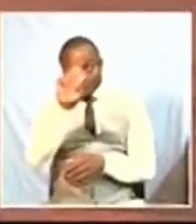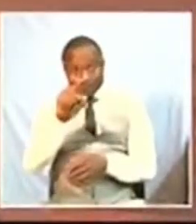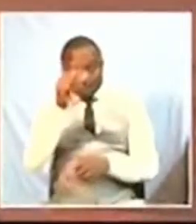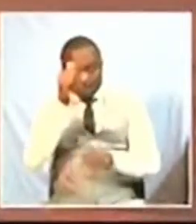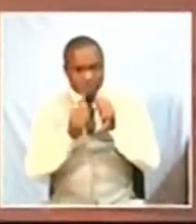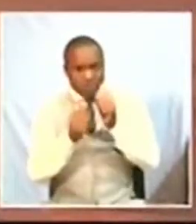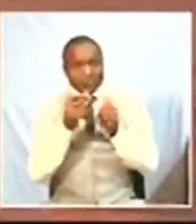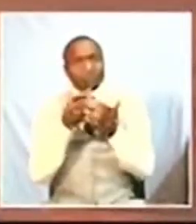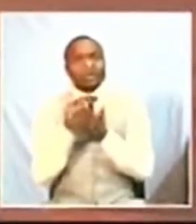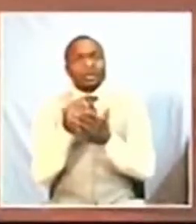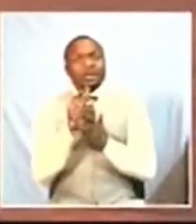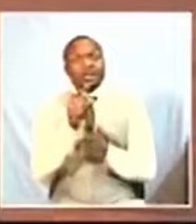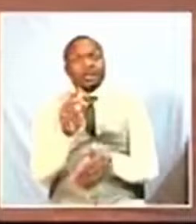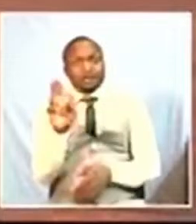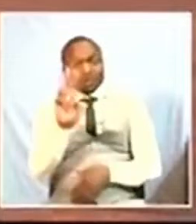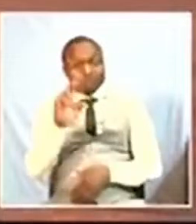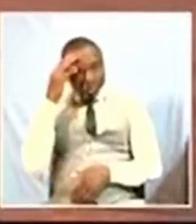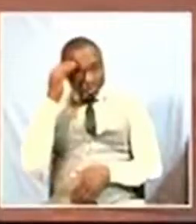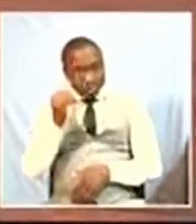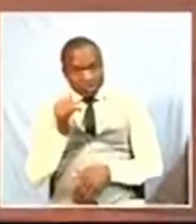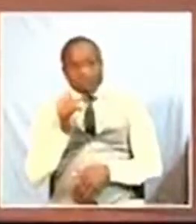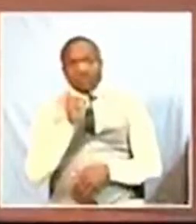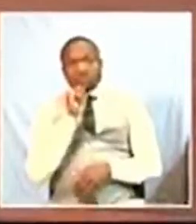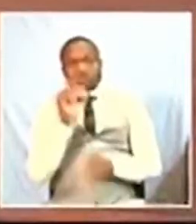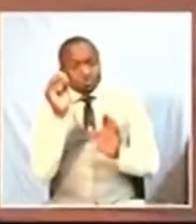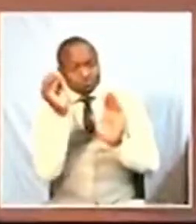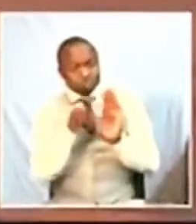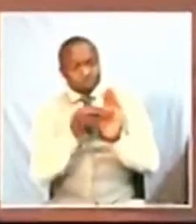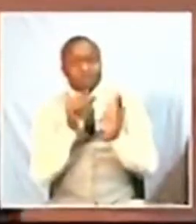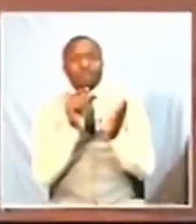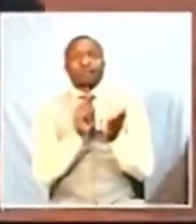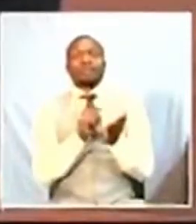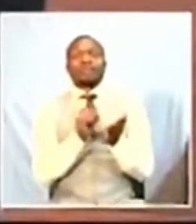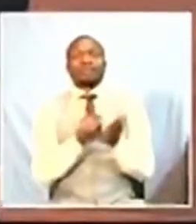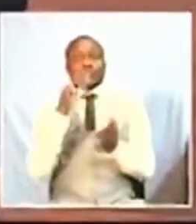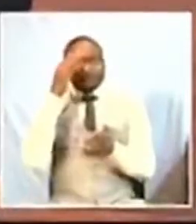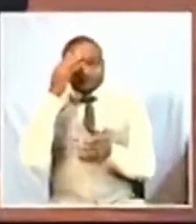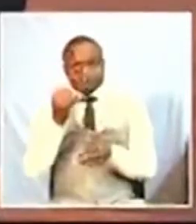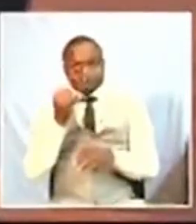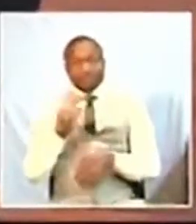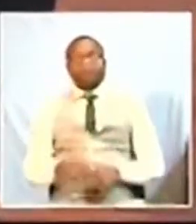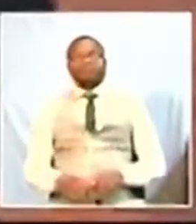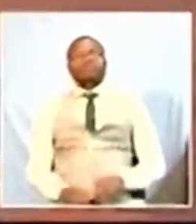fund? And why is it missing on your ledger?